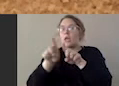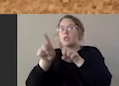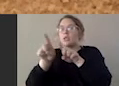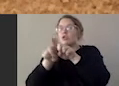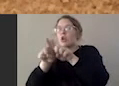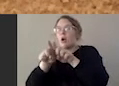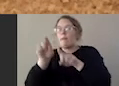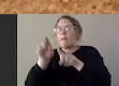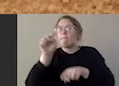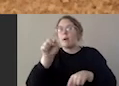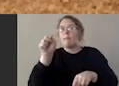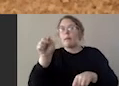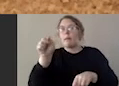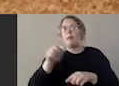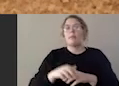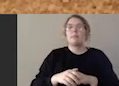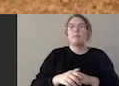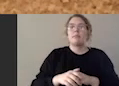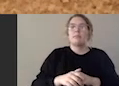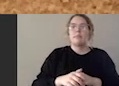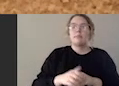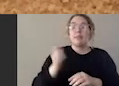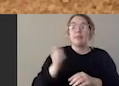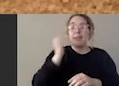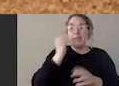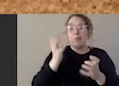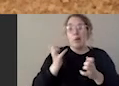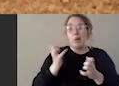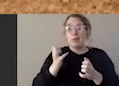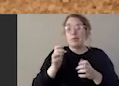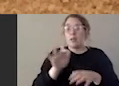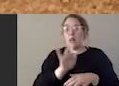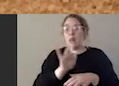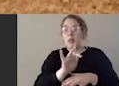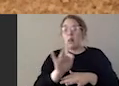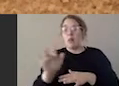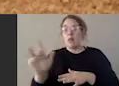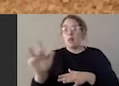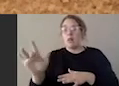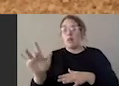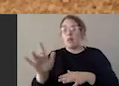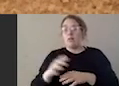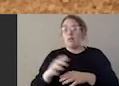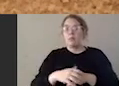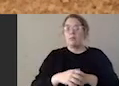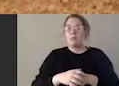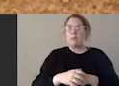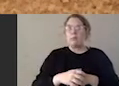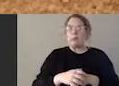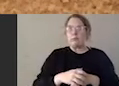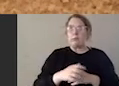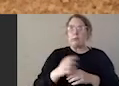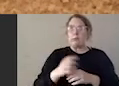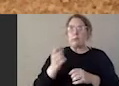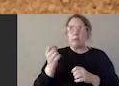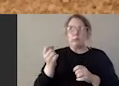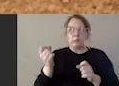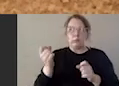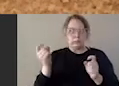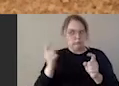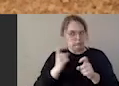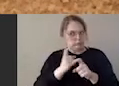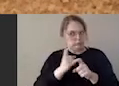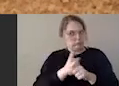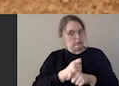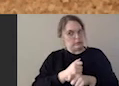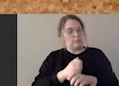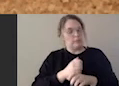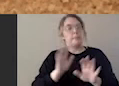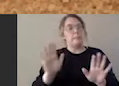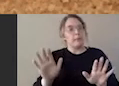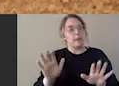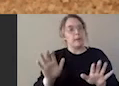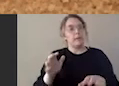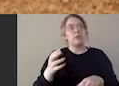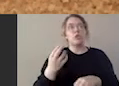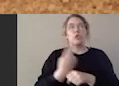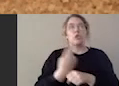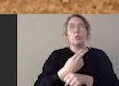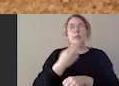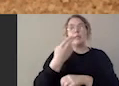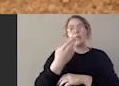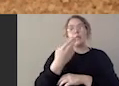underline, this is where it starts getting a little bit into kind of computer science and coding. You would use the